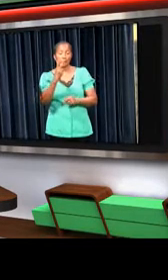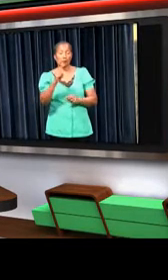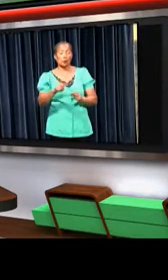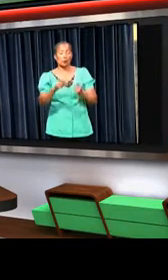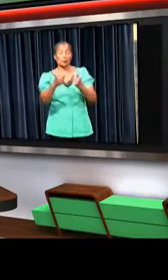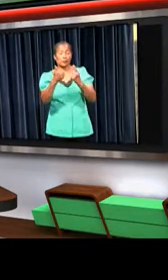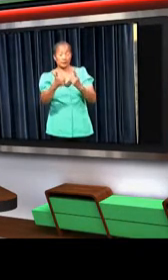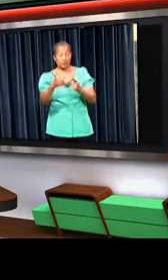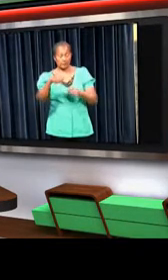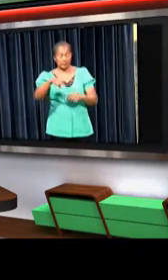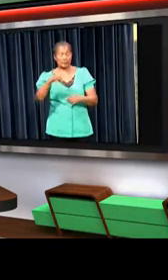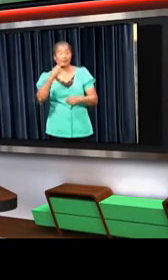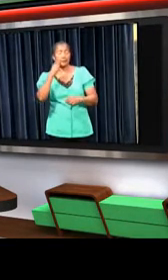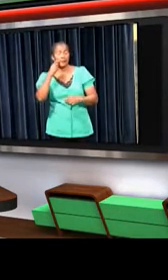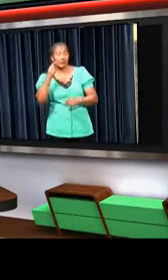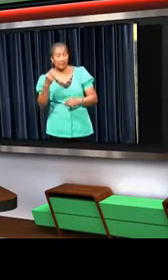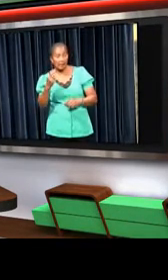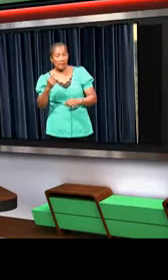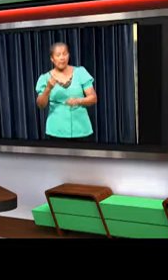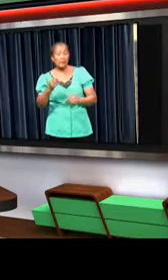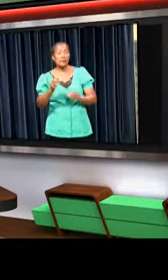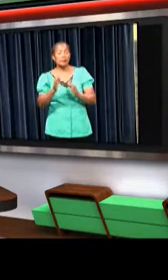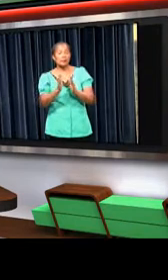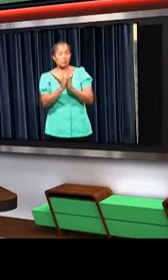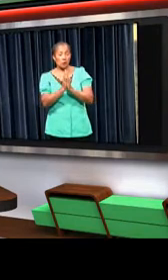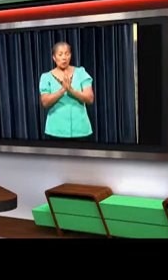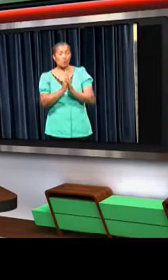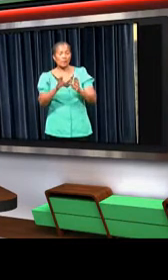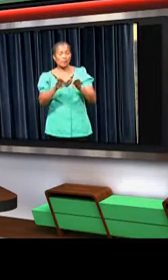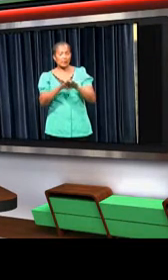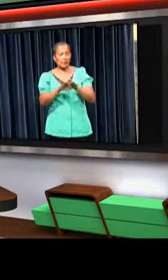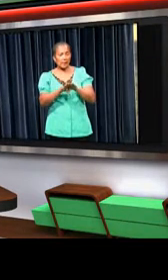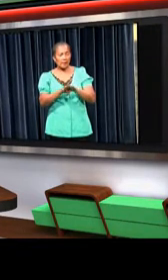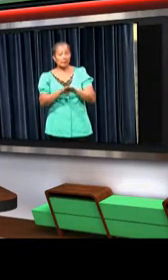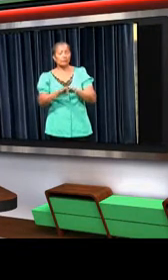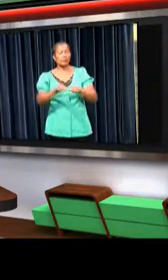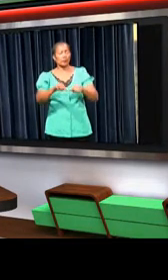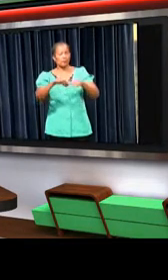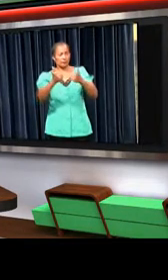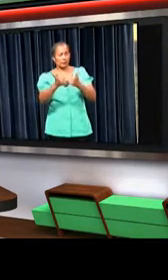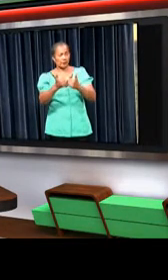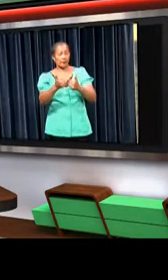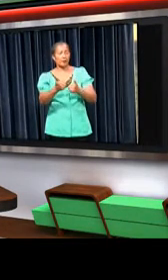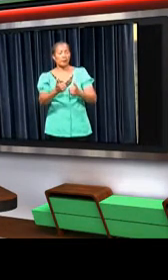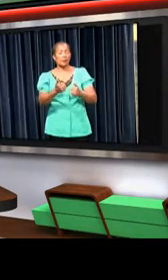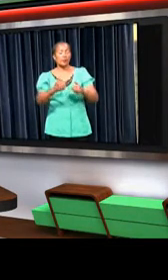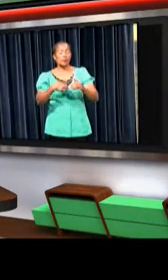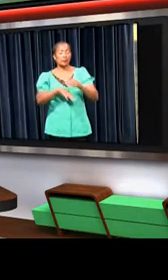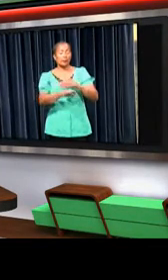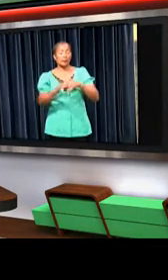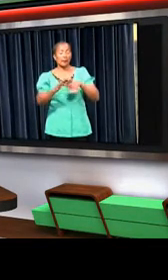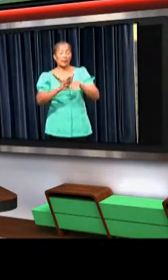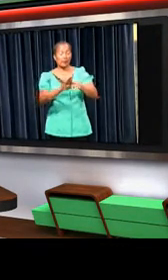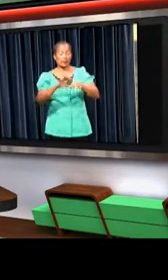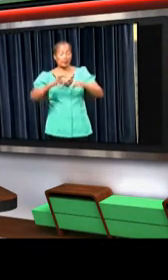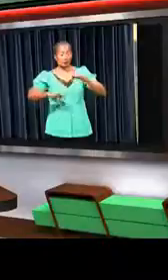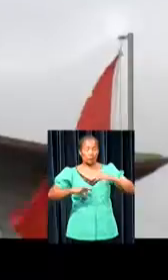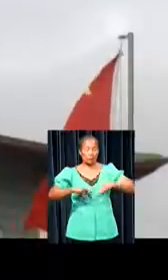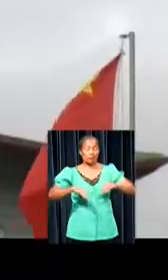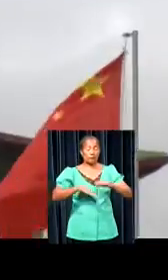is declared a national holiday equal to the Sunday. The leadership of the Ministry of